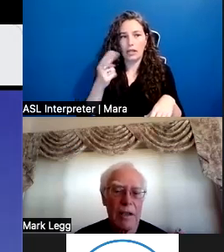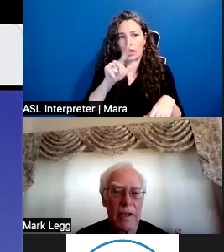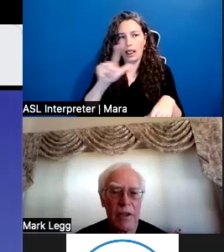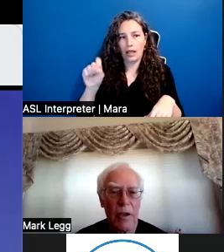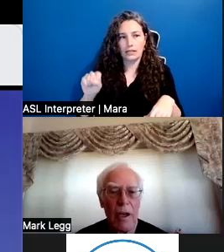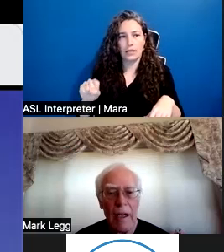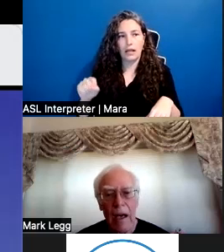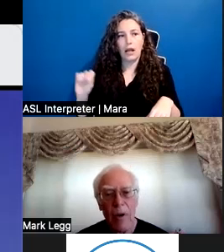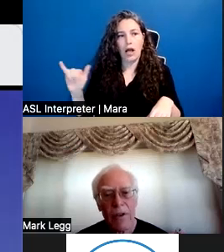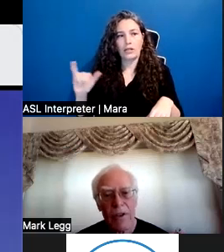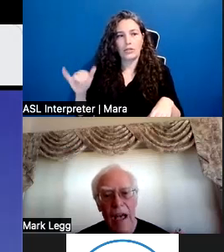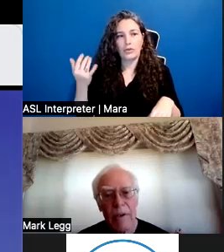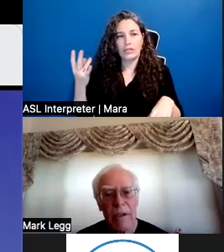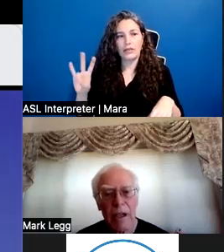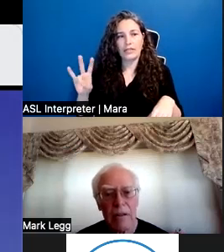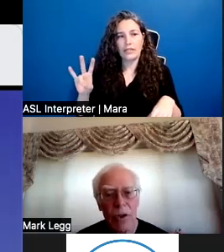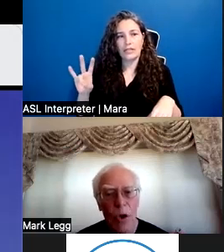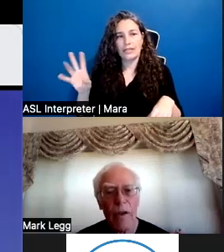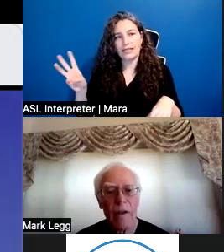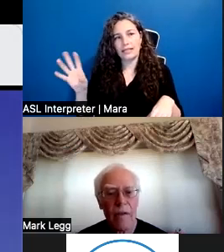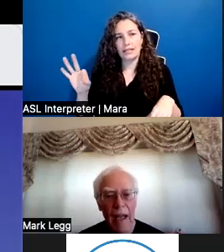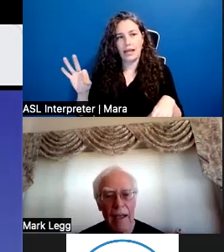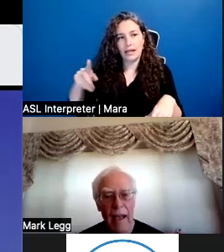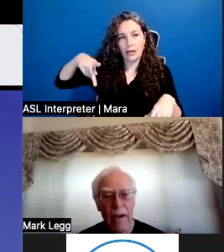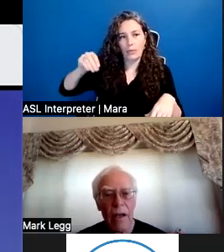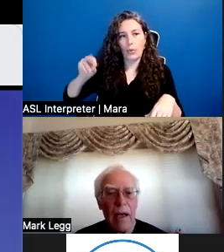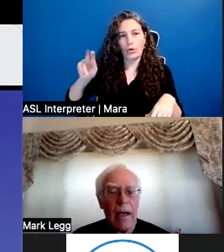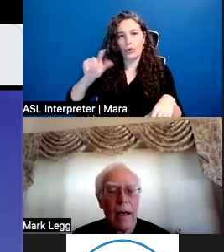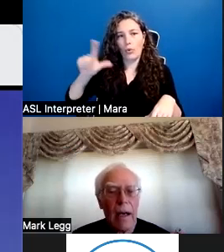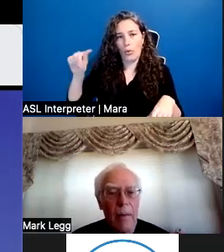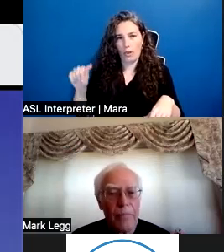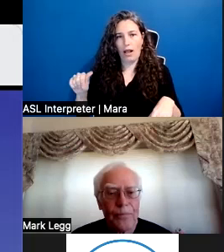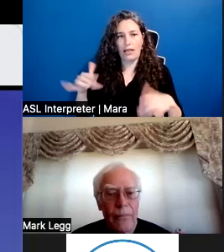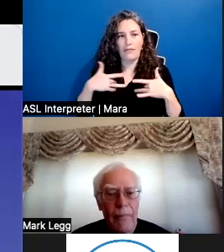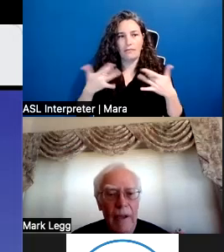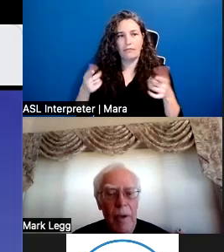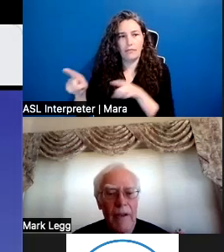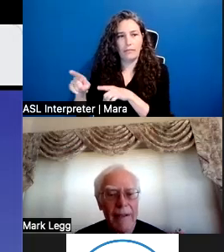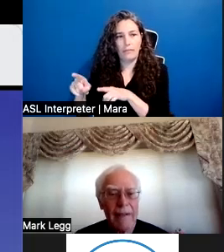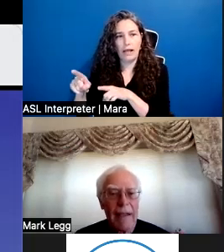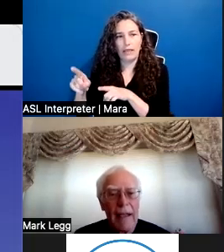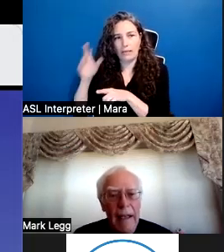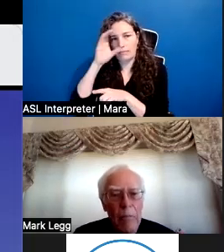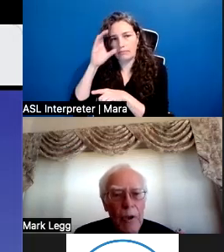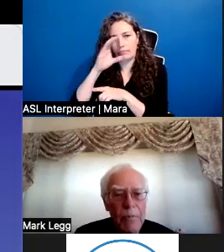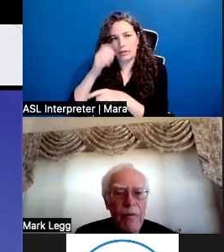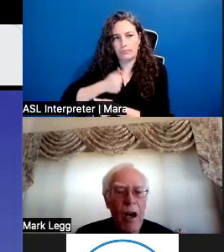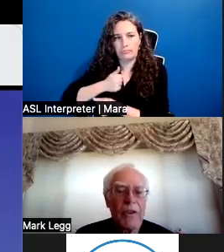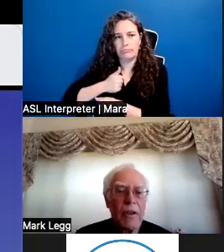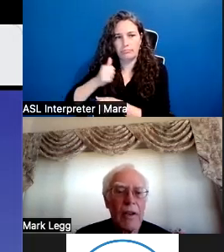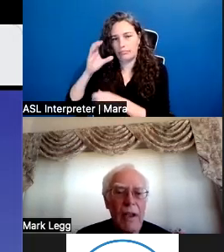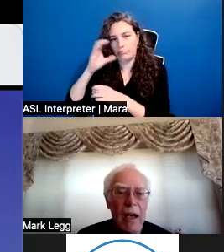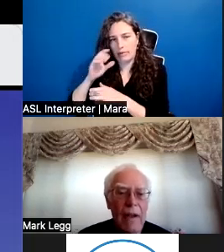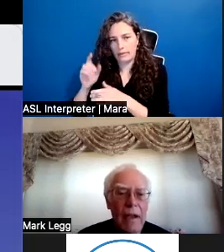Portola expedition. So, and we also stopped it a little north of San Diego. But this is multiple